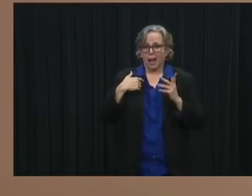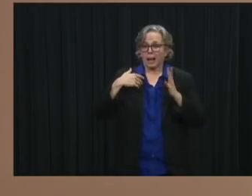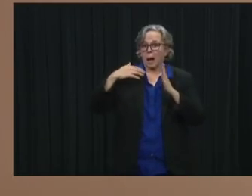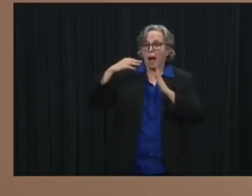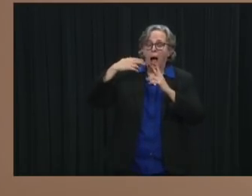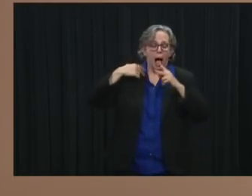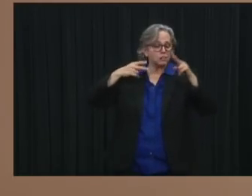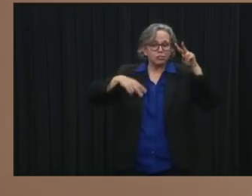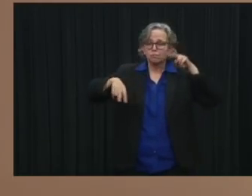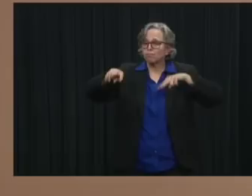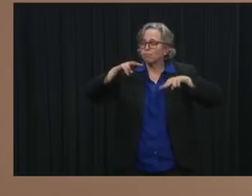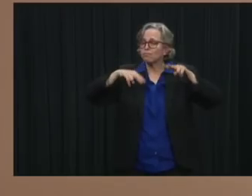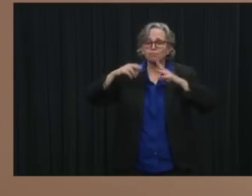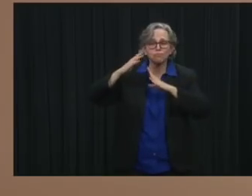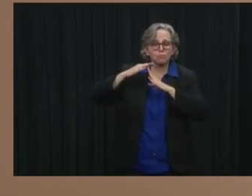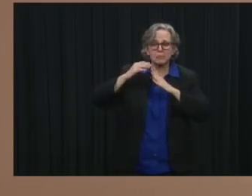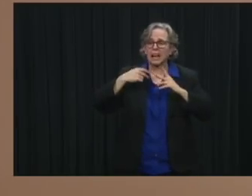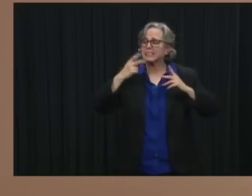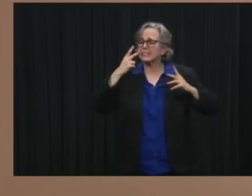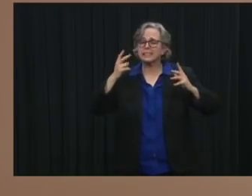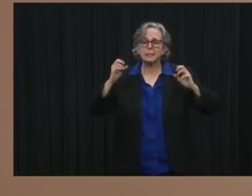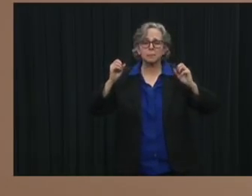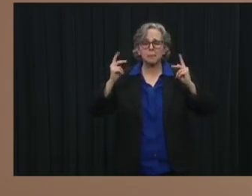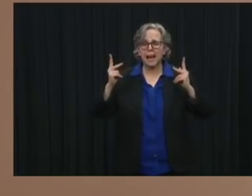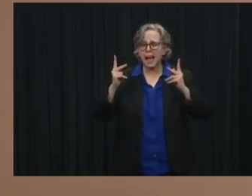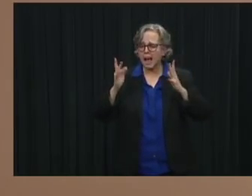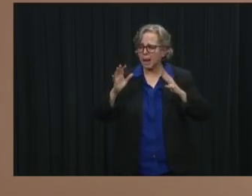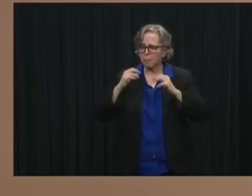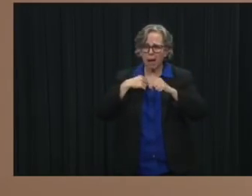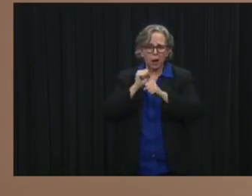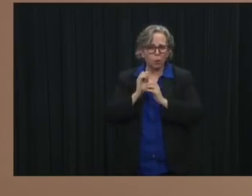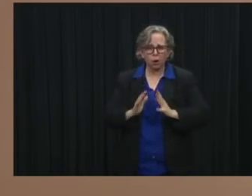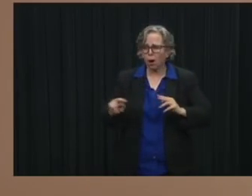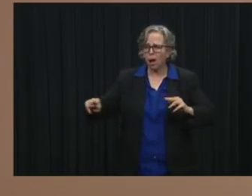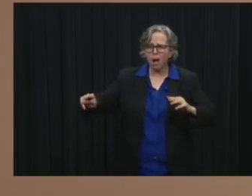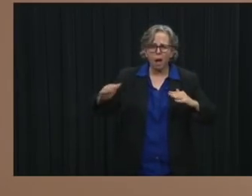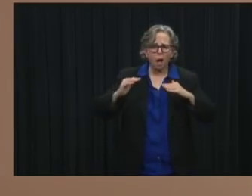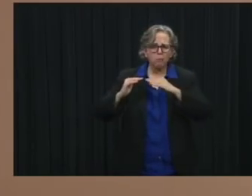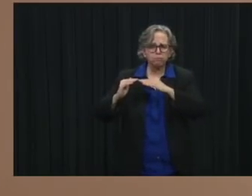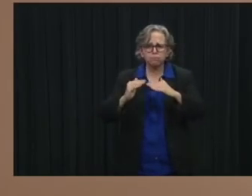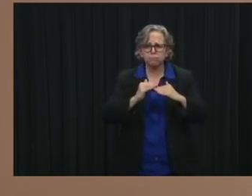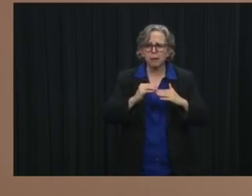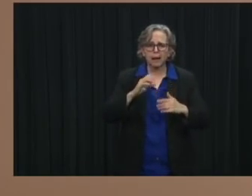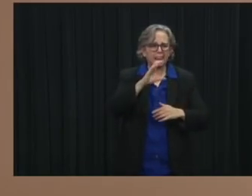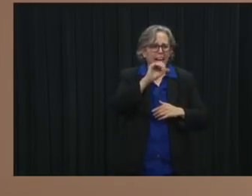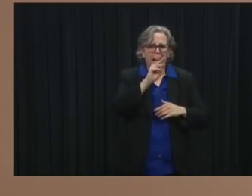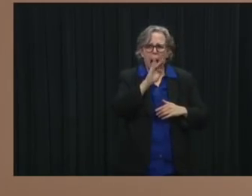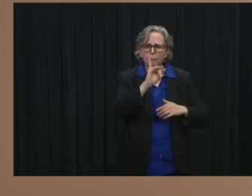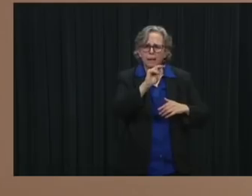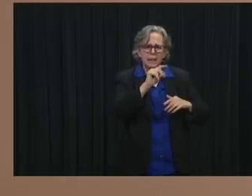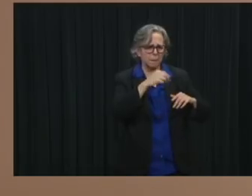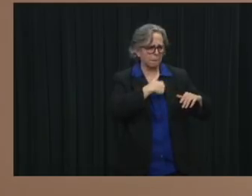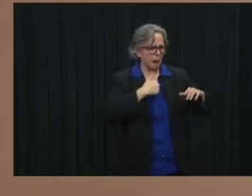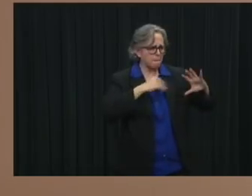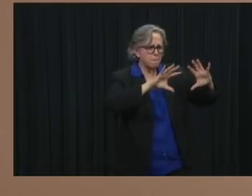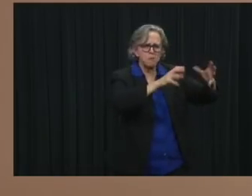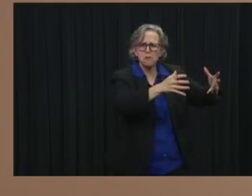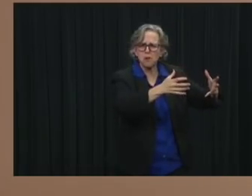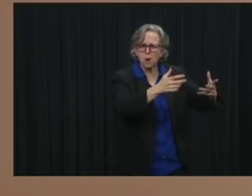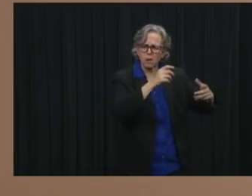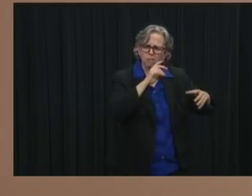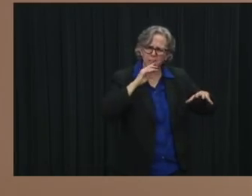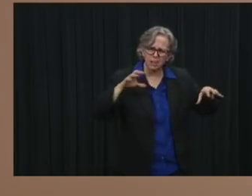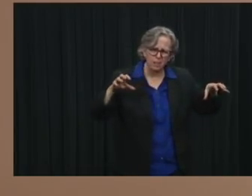of mine, cabinet members, and really public servants. It is our job to do this for